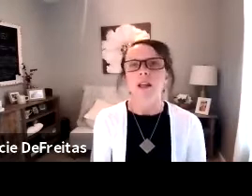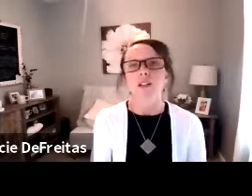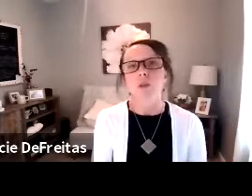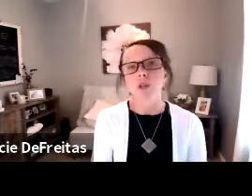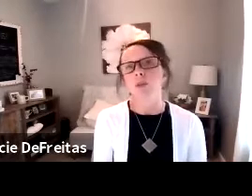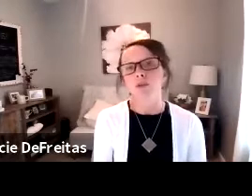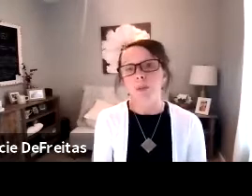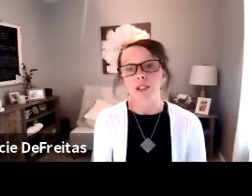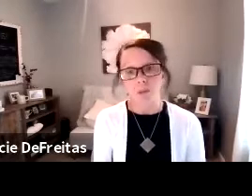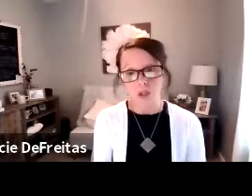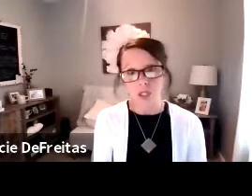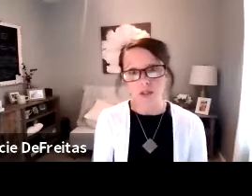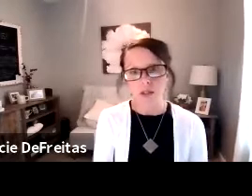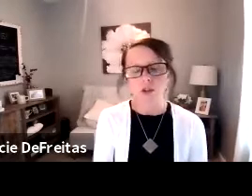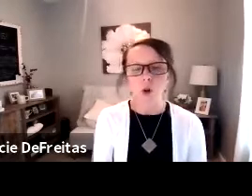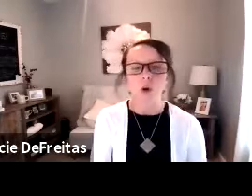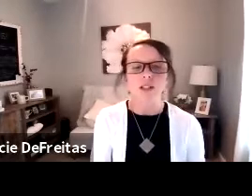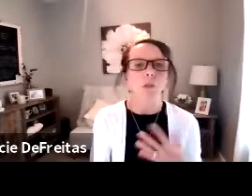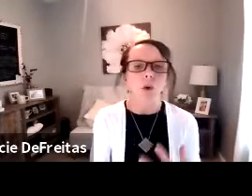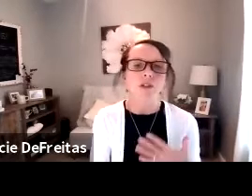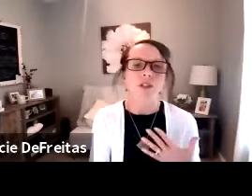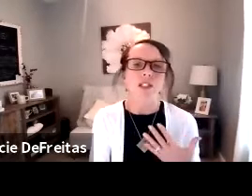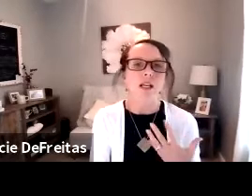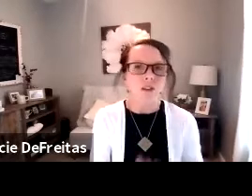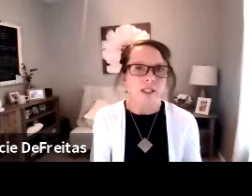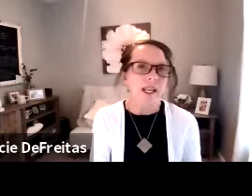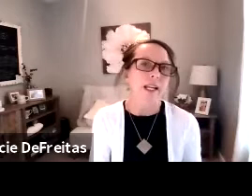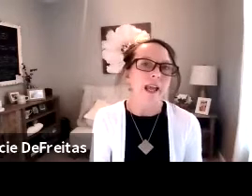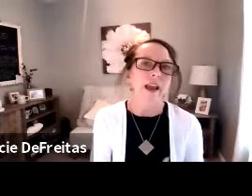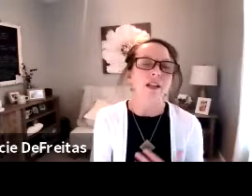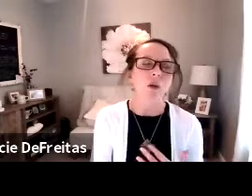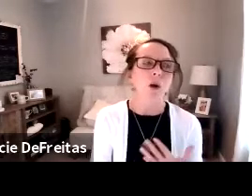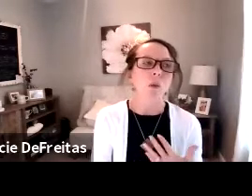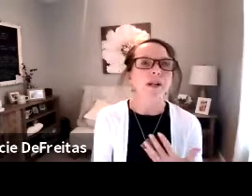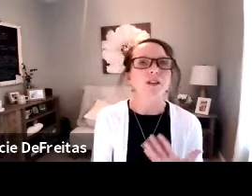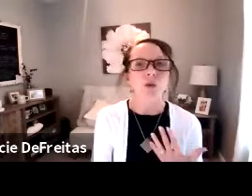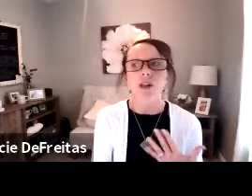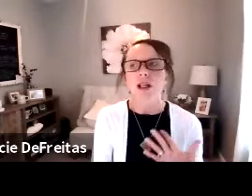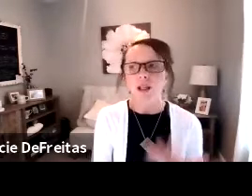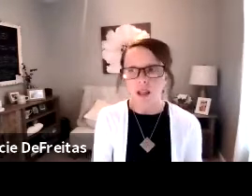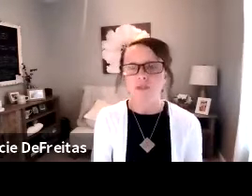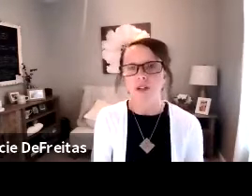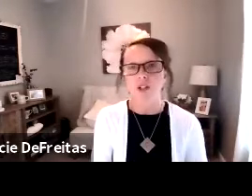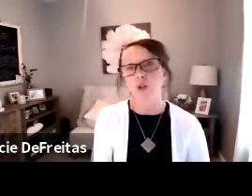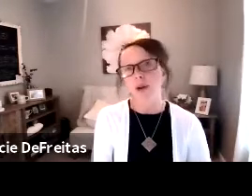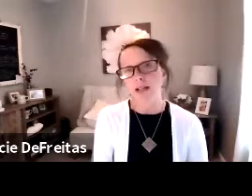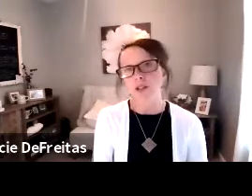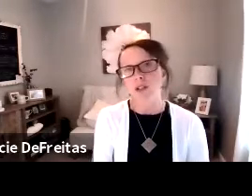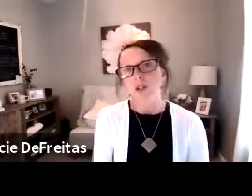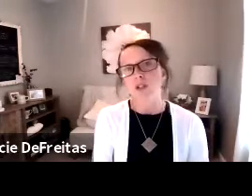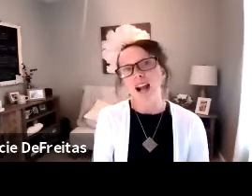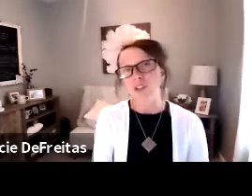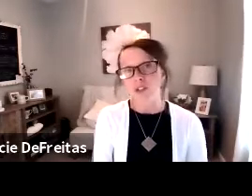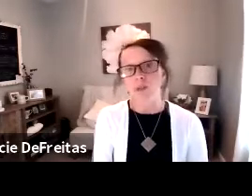experiencing in terms of performing job duties. And so it's important to take a look at the ADA as a way to sort of leverage your